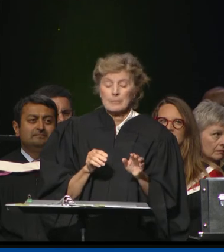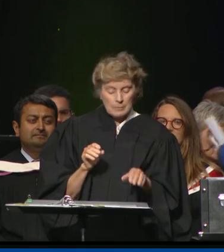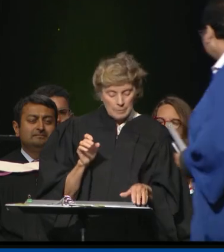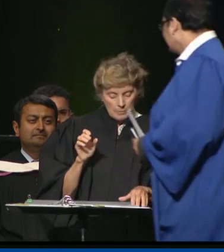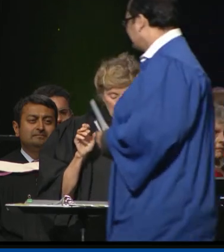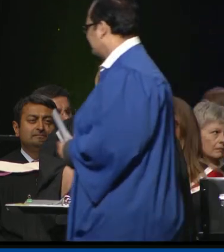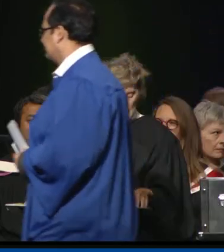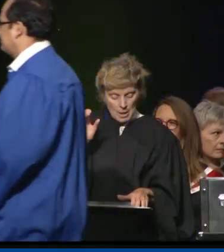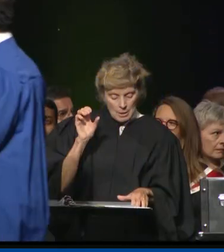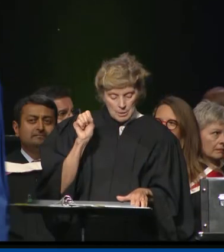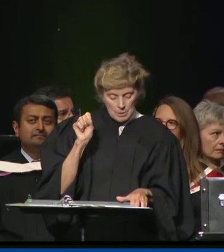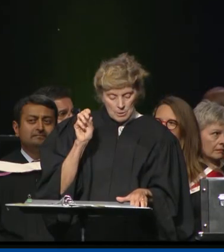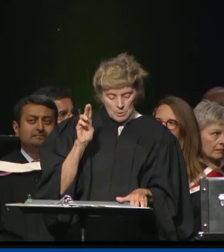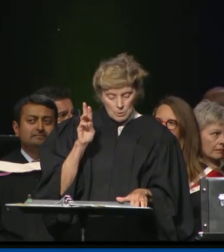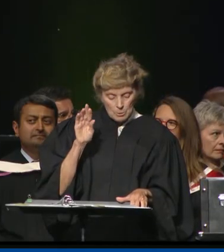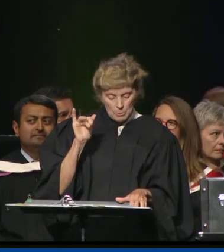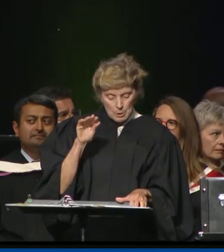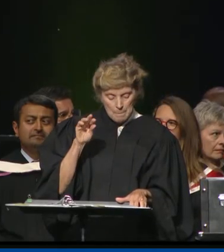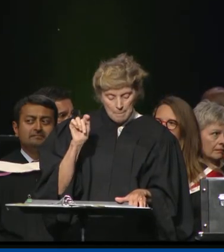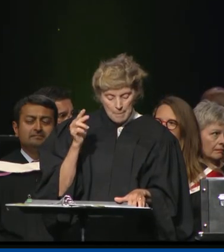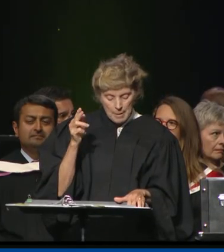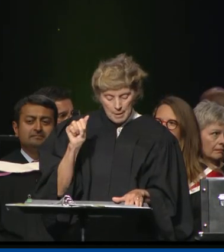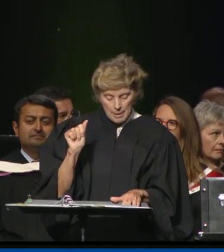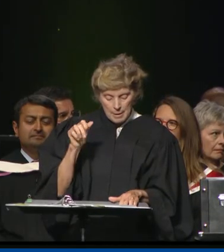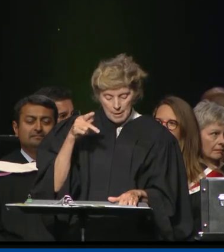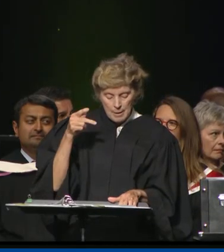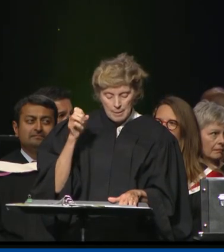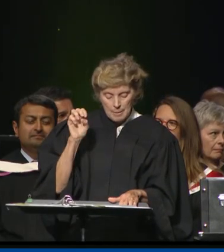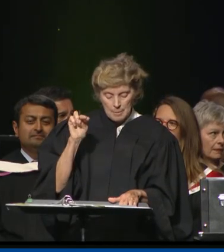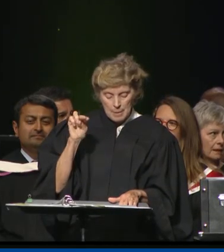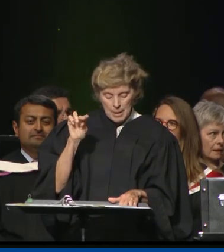Subramanya Bharathi Pandiala.